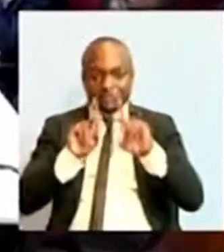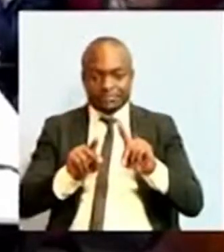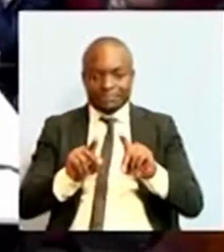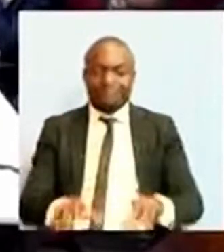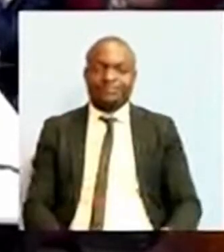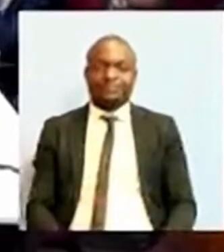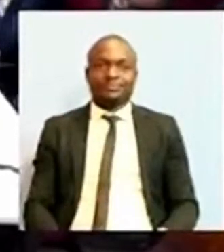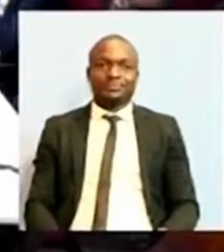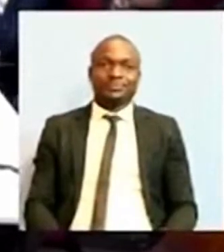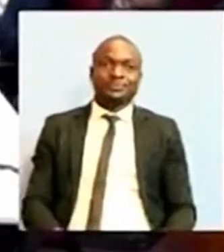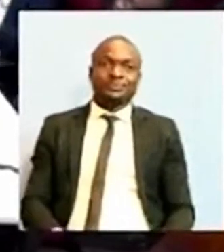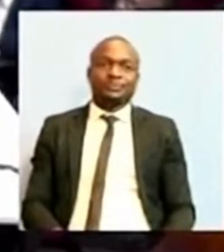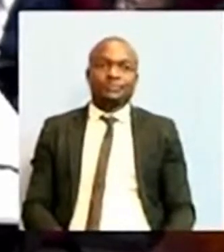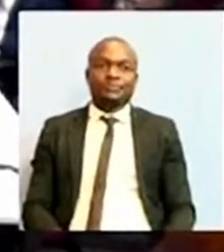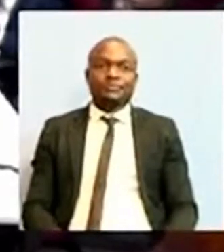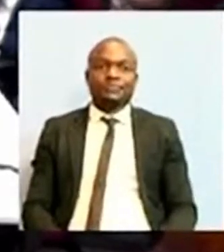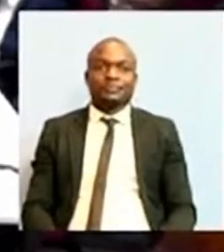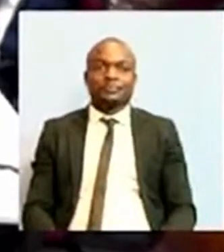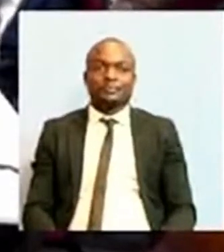members.